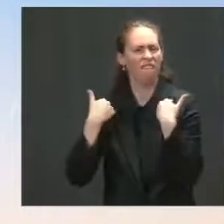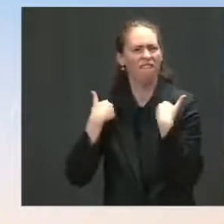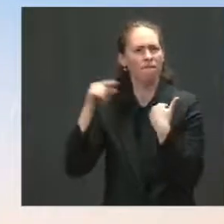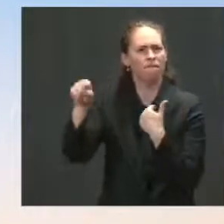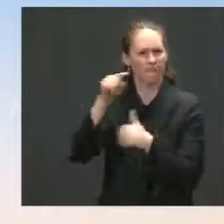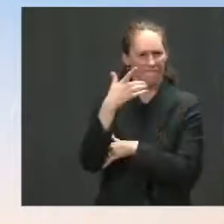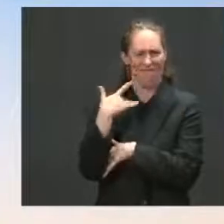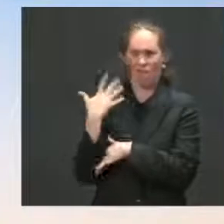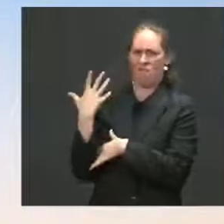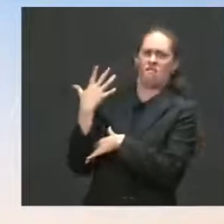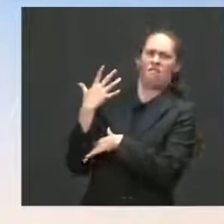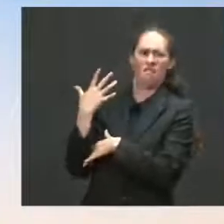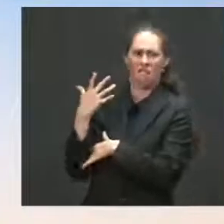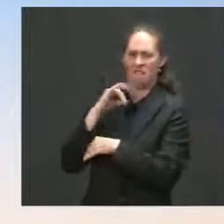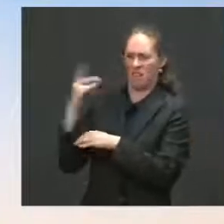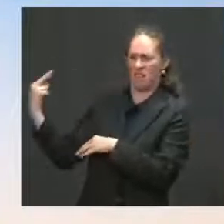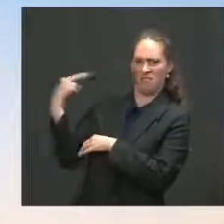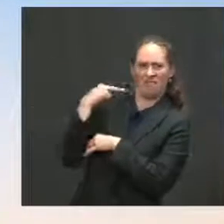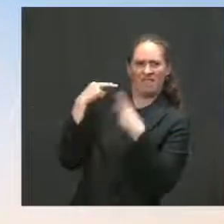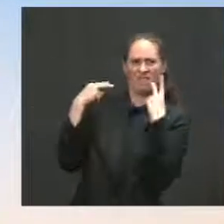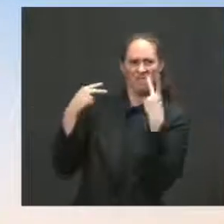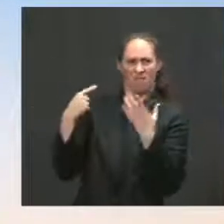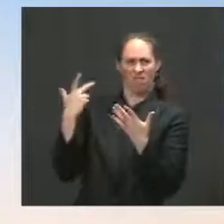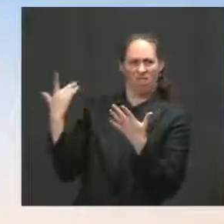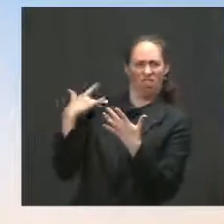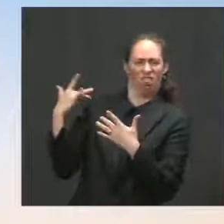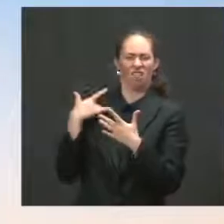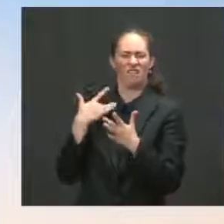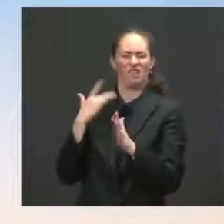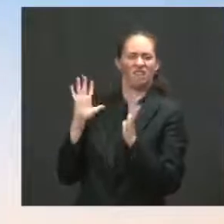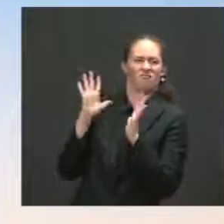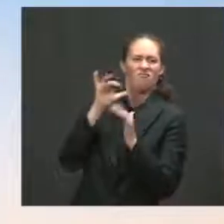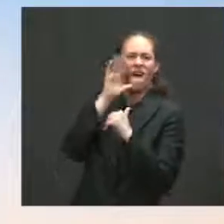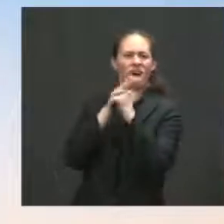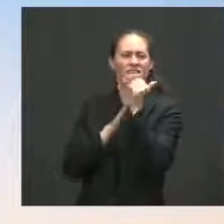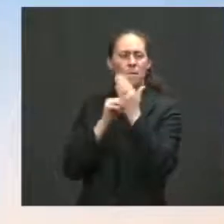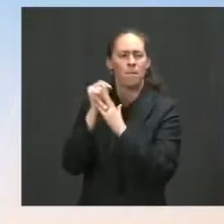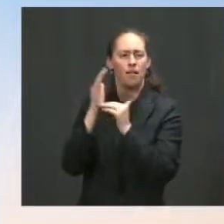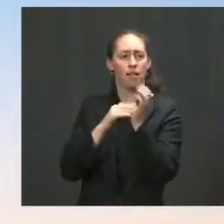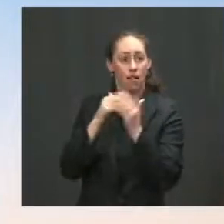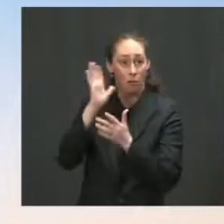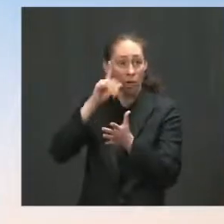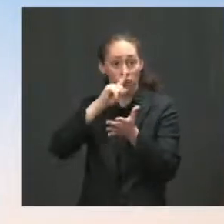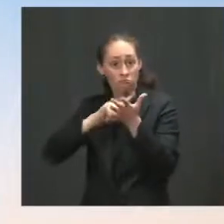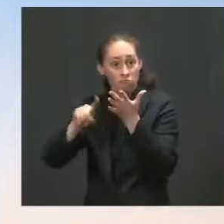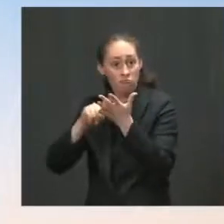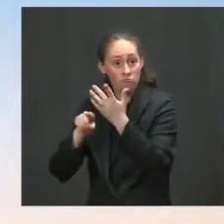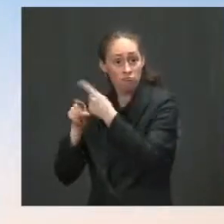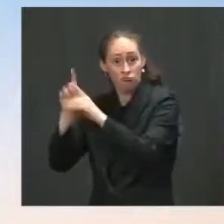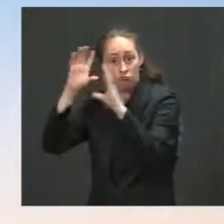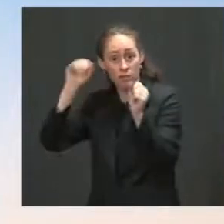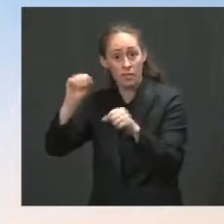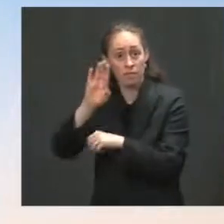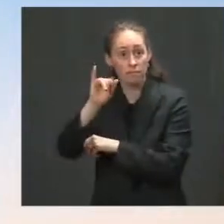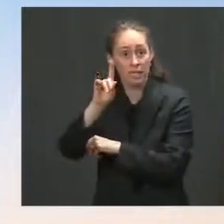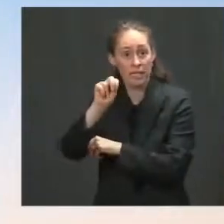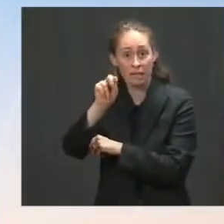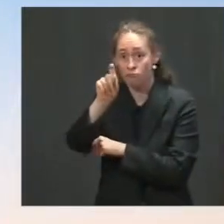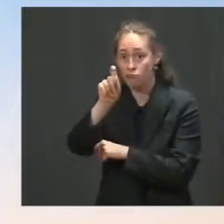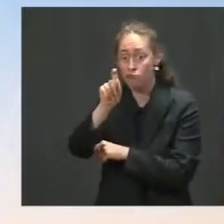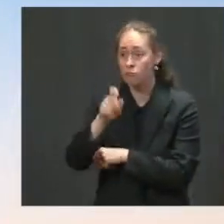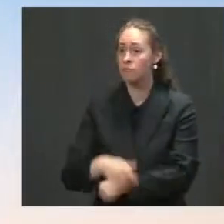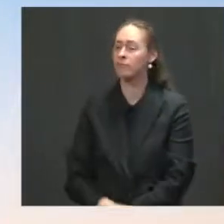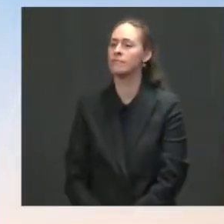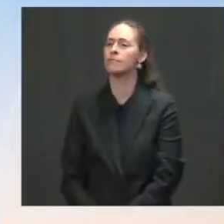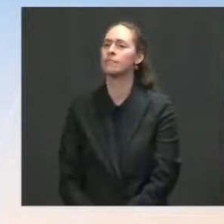an independent investigation of allegations into the president, as there was into Governor Cuomo? Well, first I would say the president has been clear